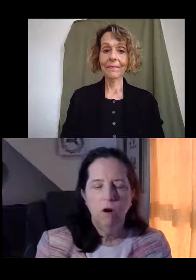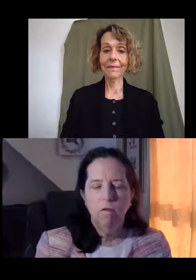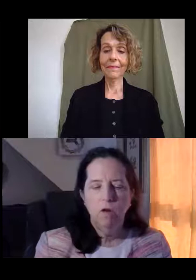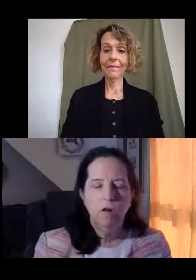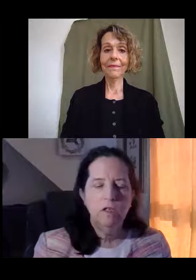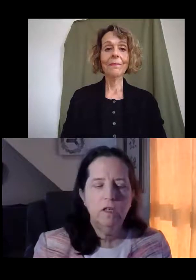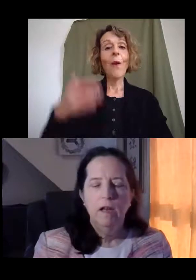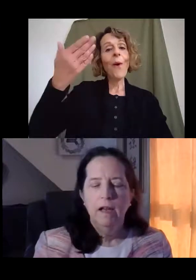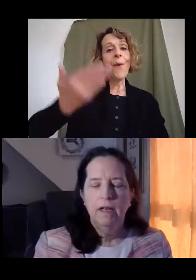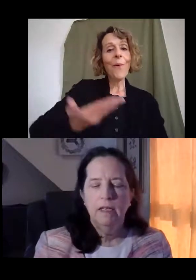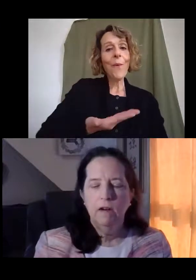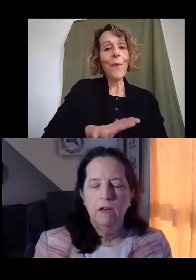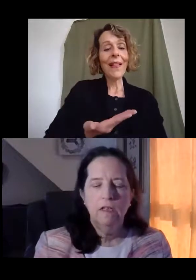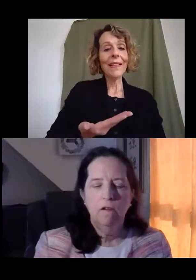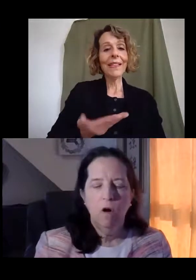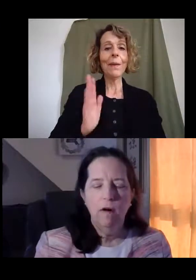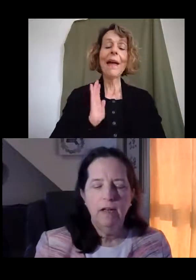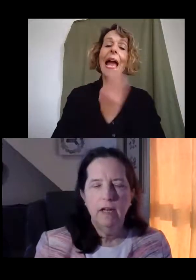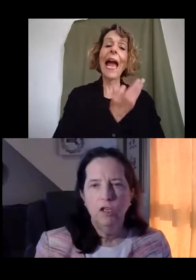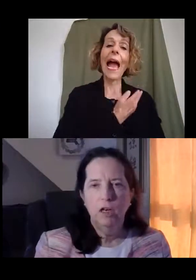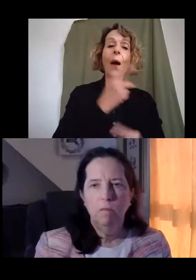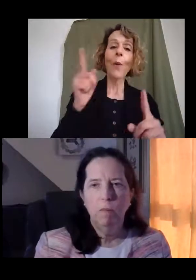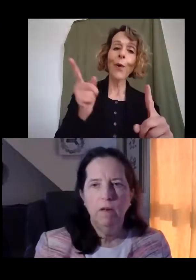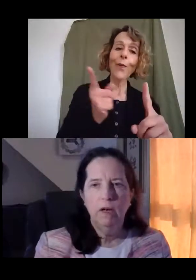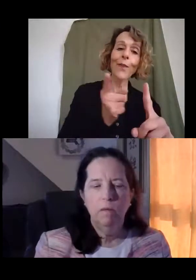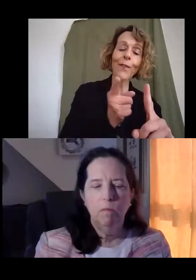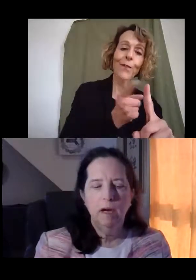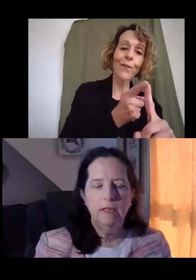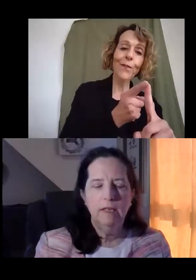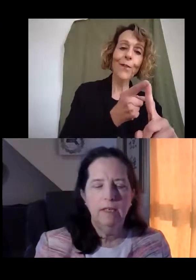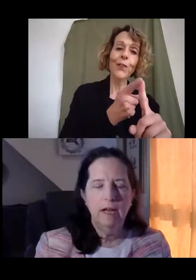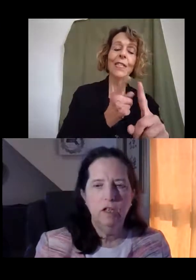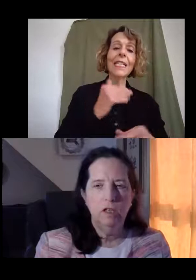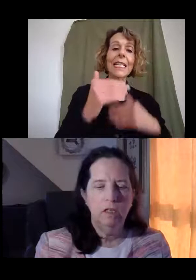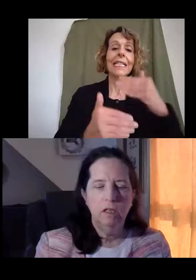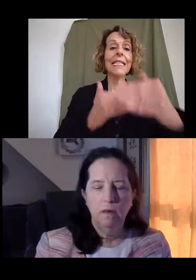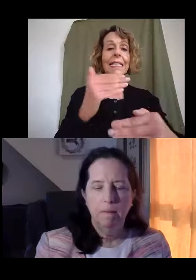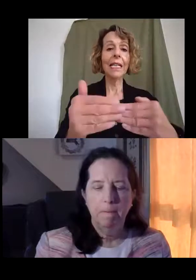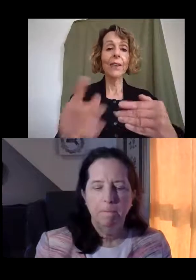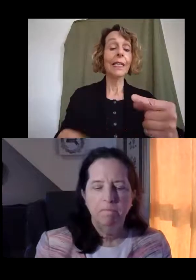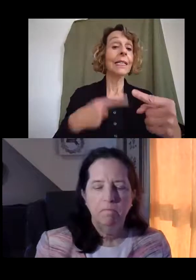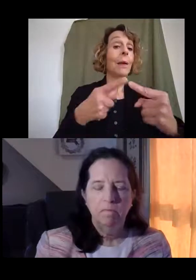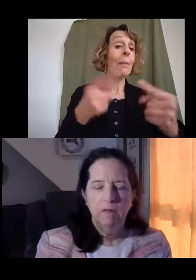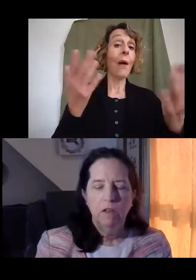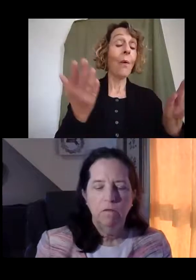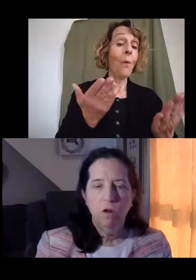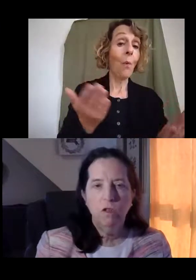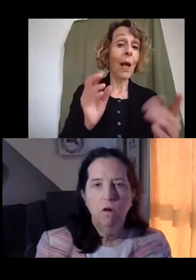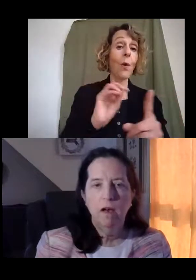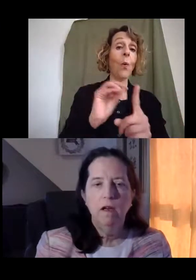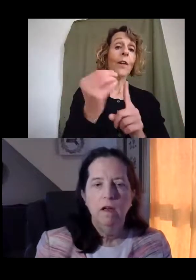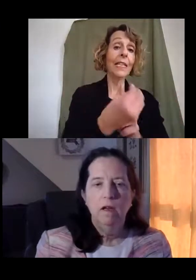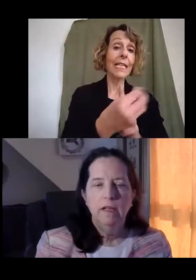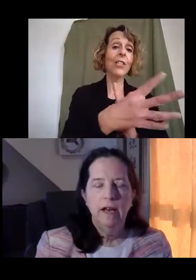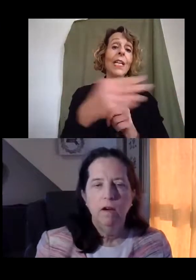Welcome to our first in a series of orientation and mobility presentations. The first